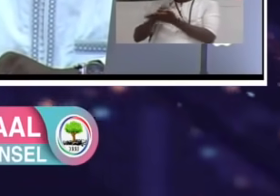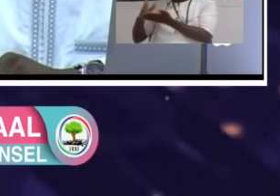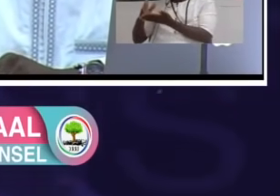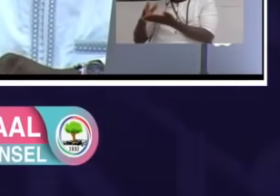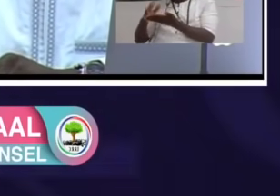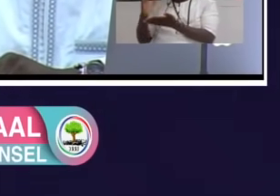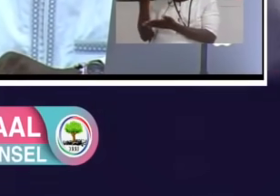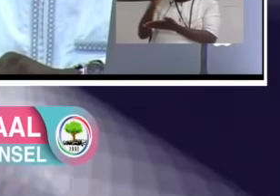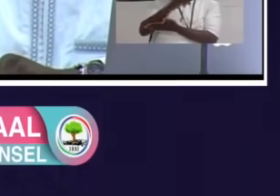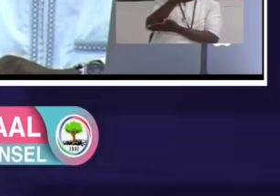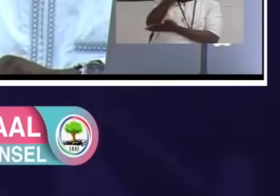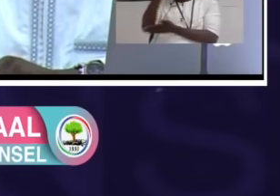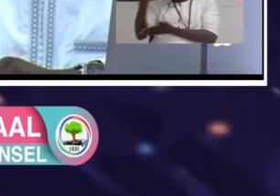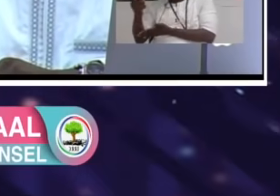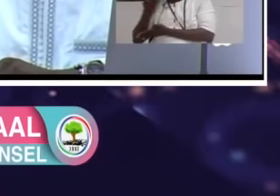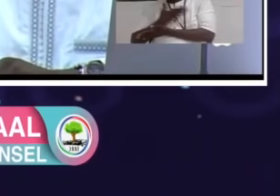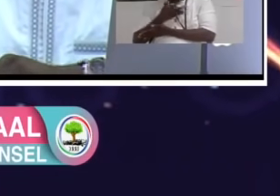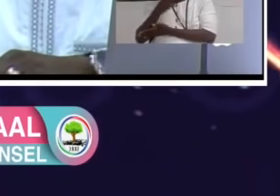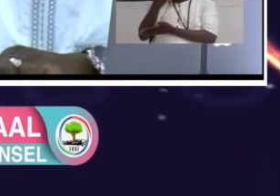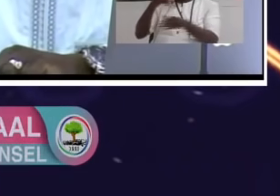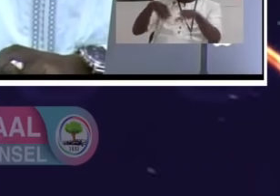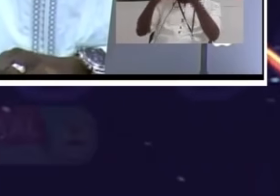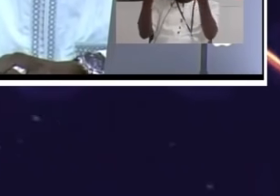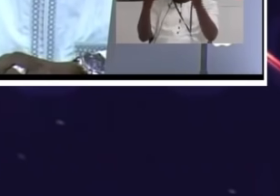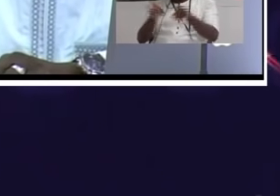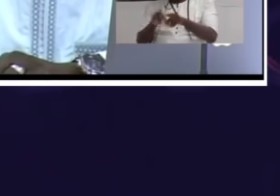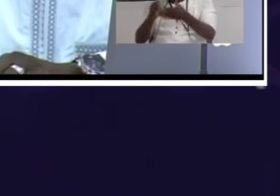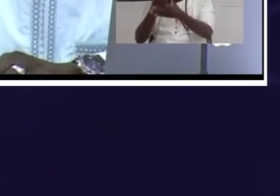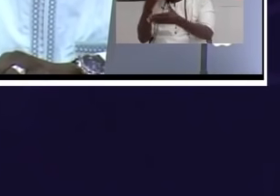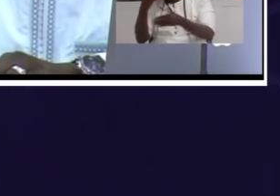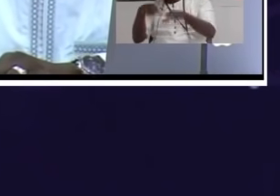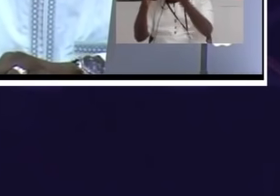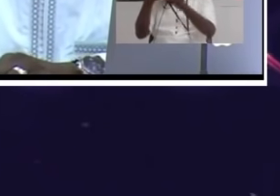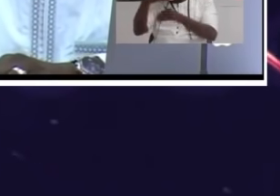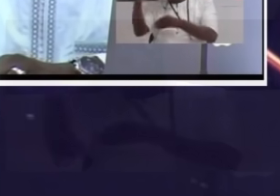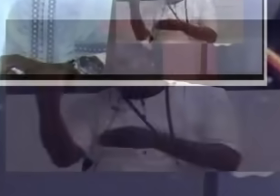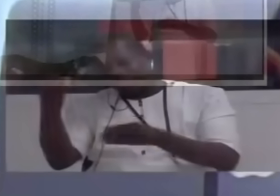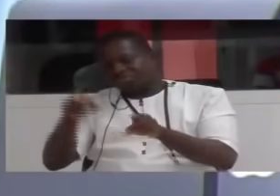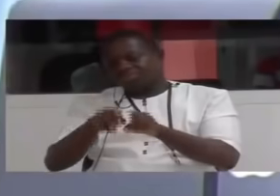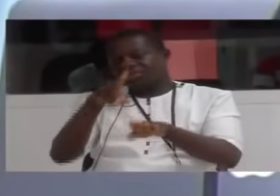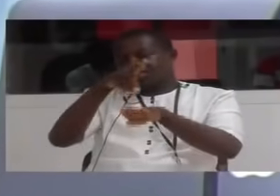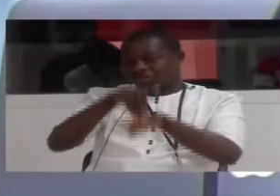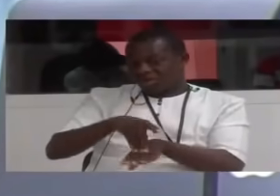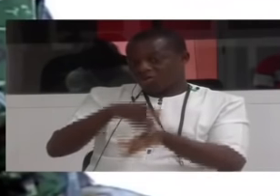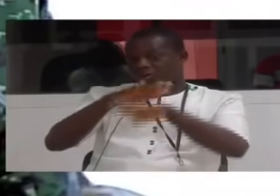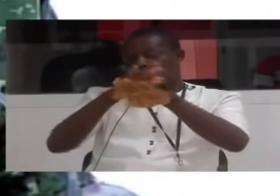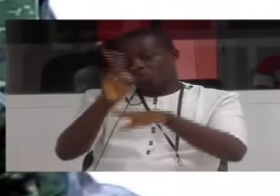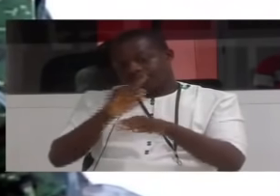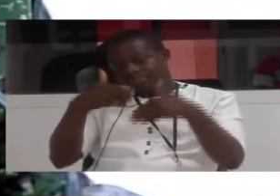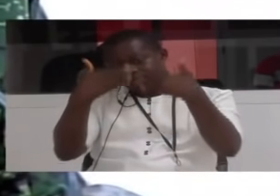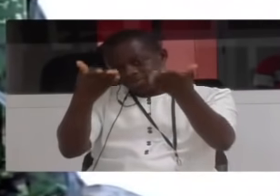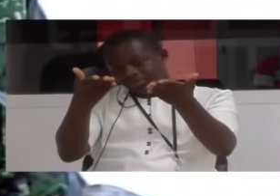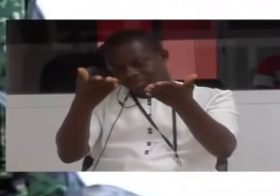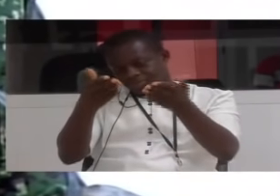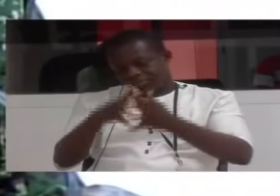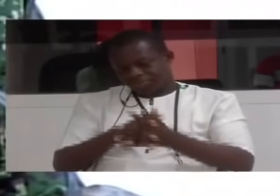leg nga am ñaari junné o lego leg nga am ben junné juromi témèr defa dess. Except